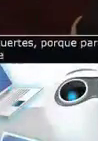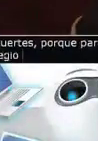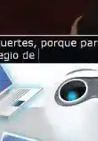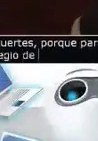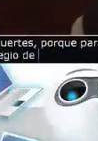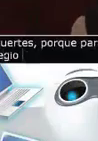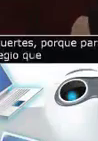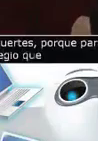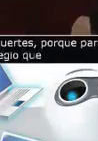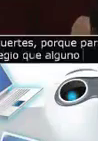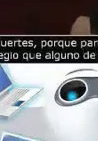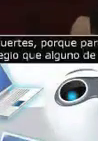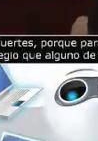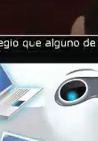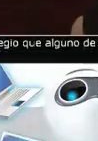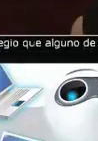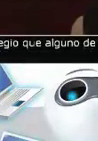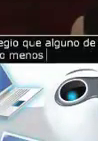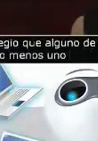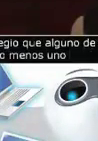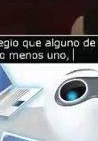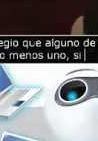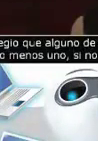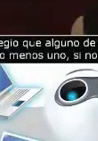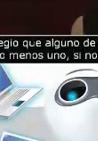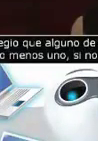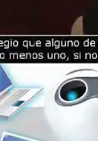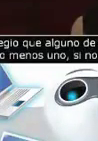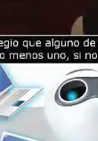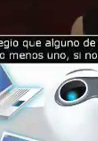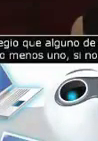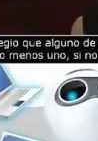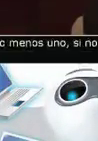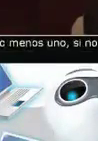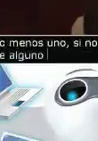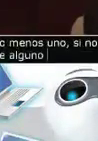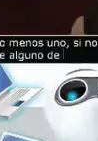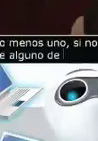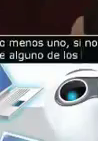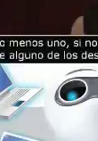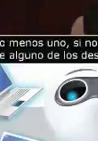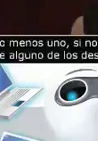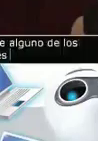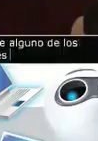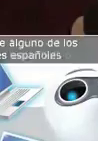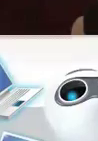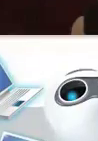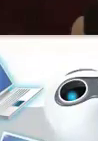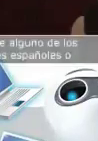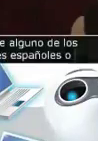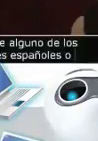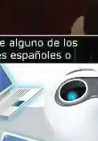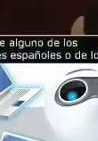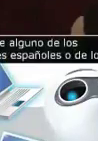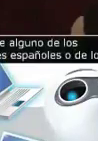those prizes, to get one of those prizes, or be given to a Spanish developer,